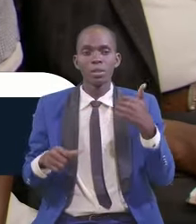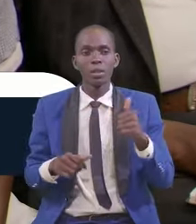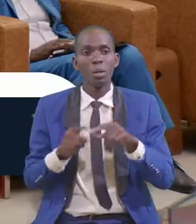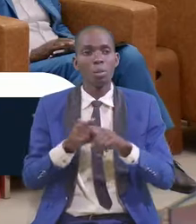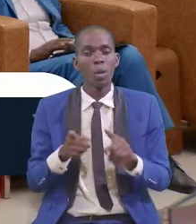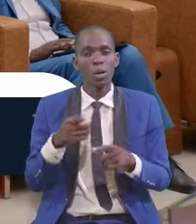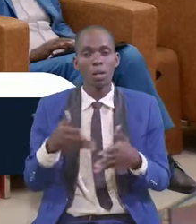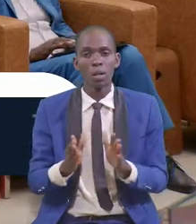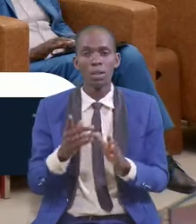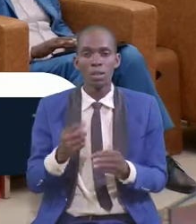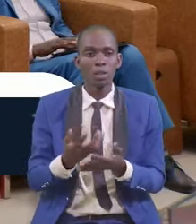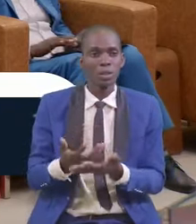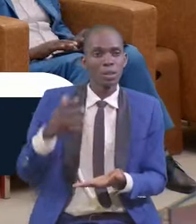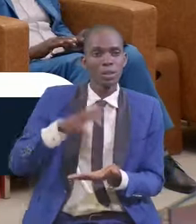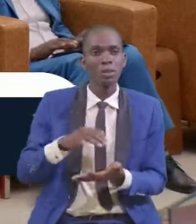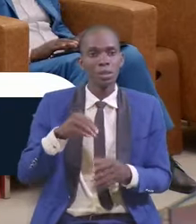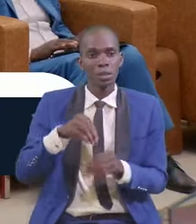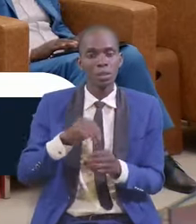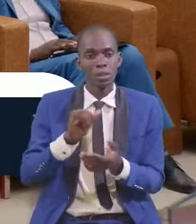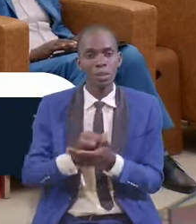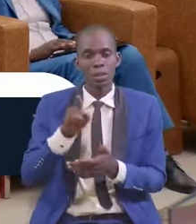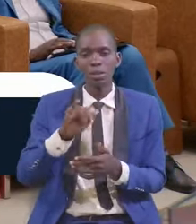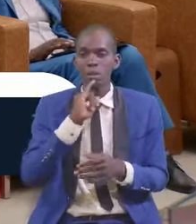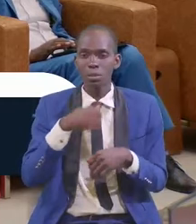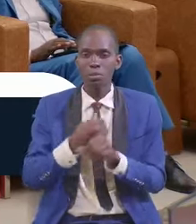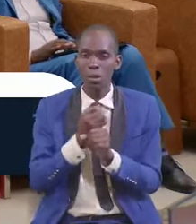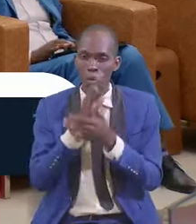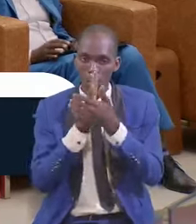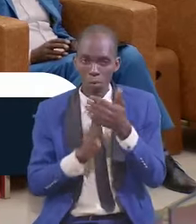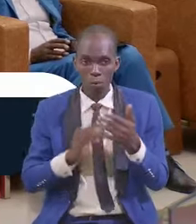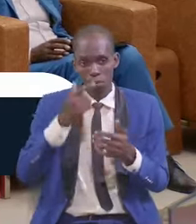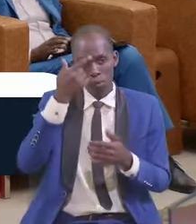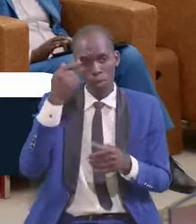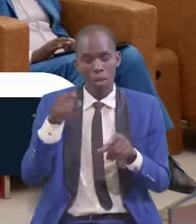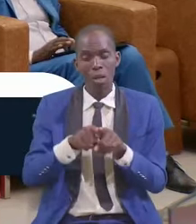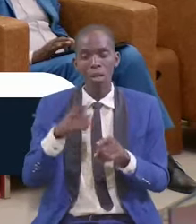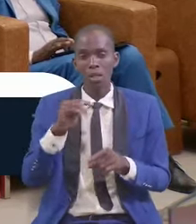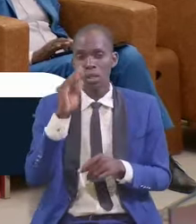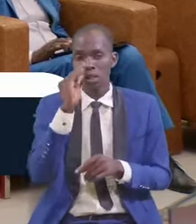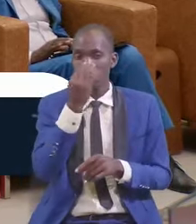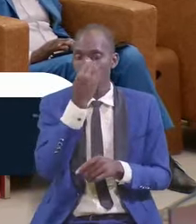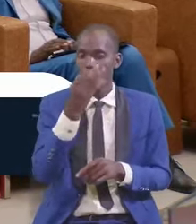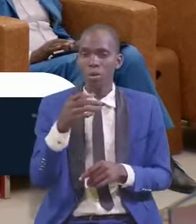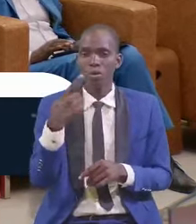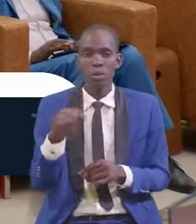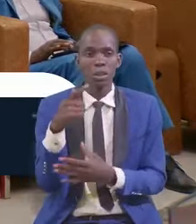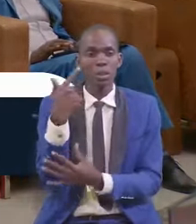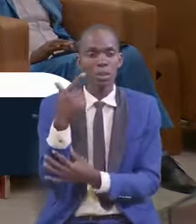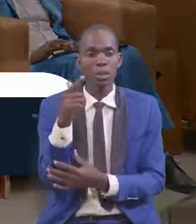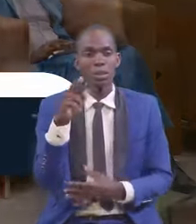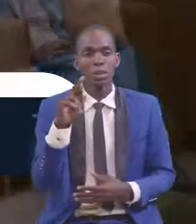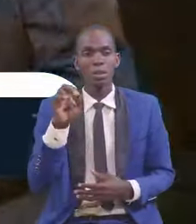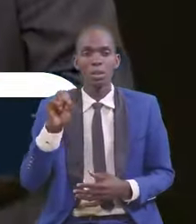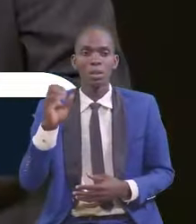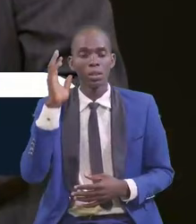let the reach in that he is made low because as the flower of the grass shall pass